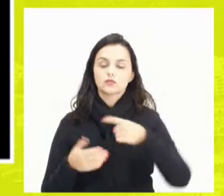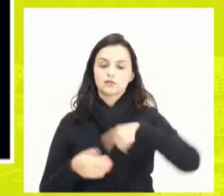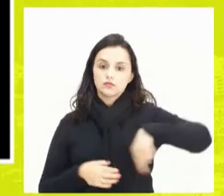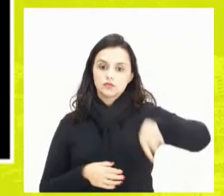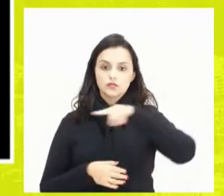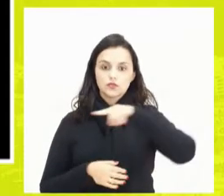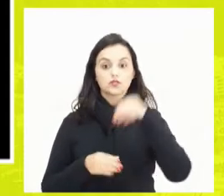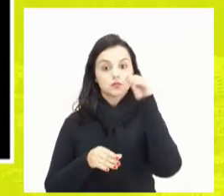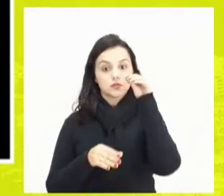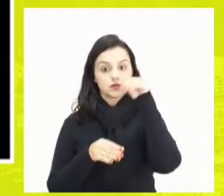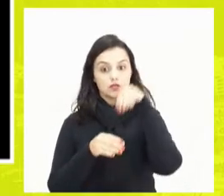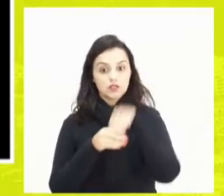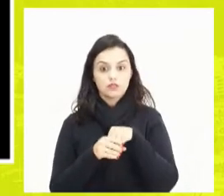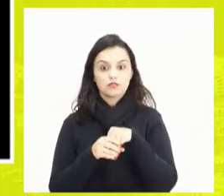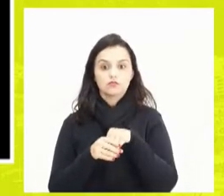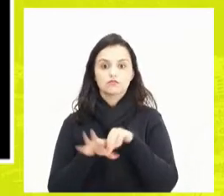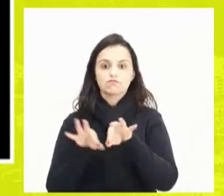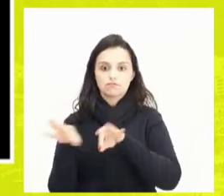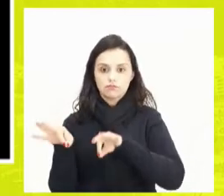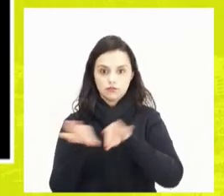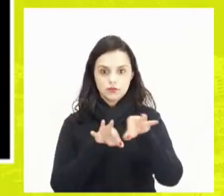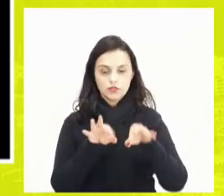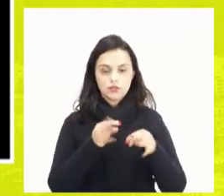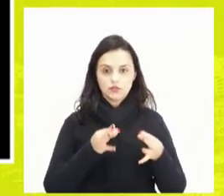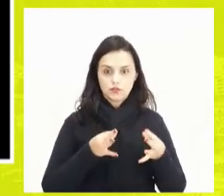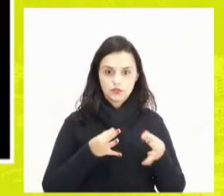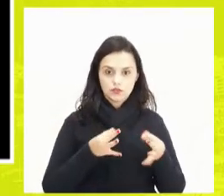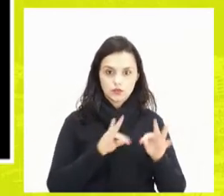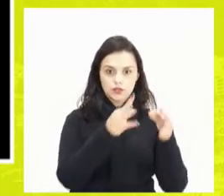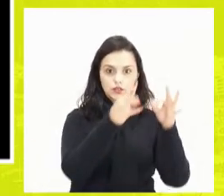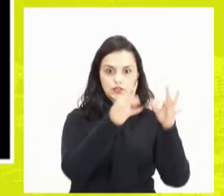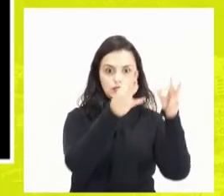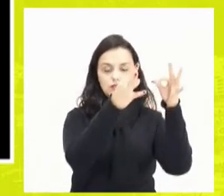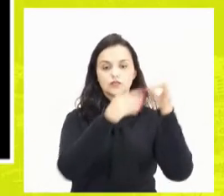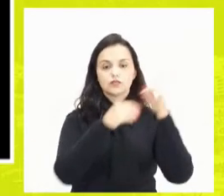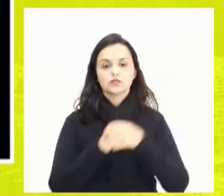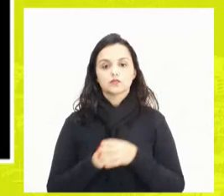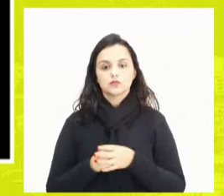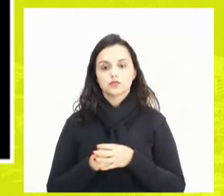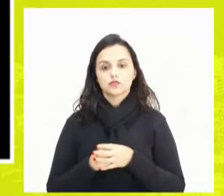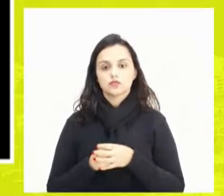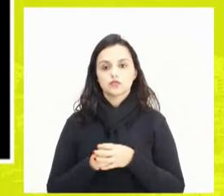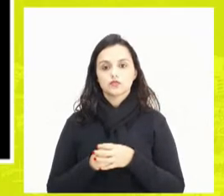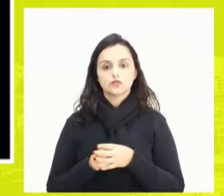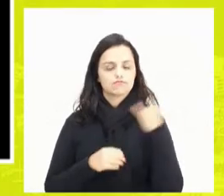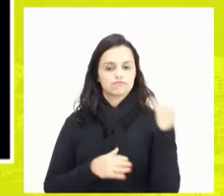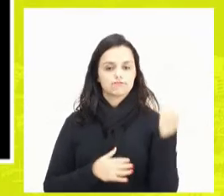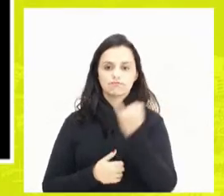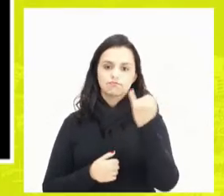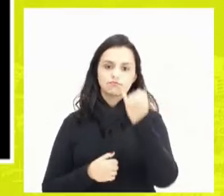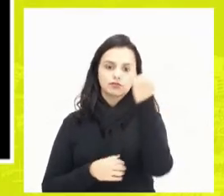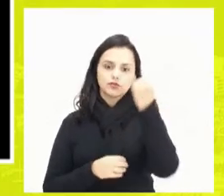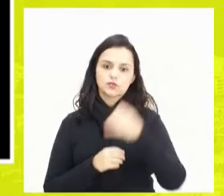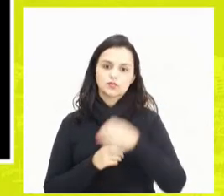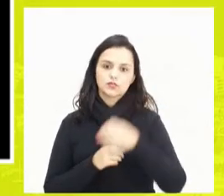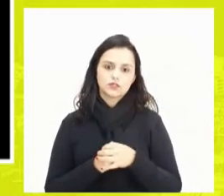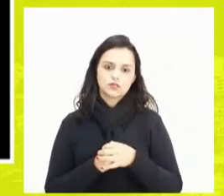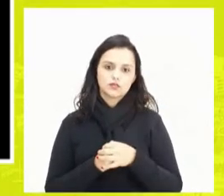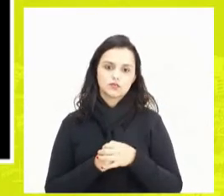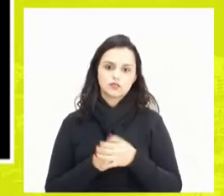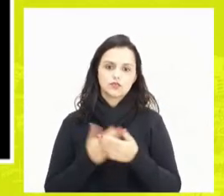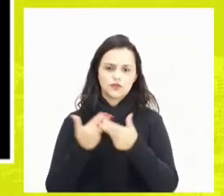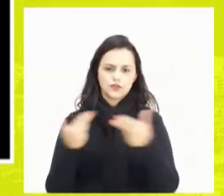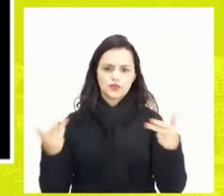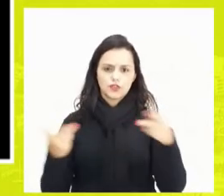we are actually inserted in the technological phenomena it's